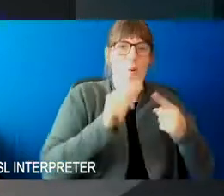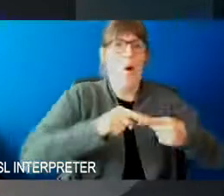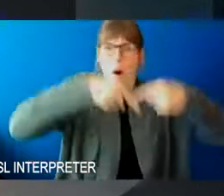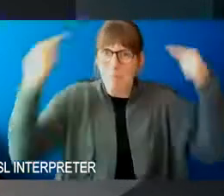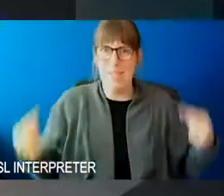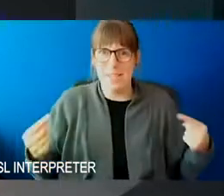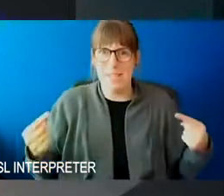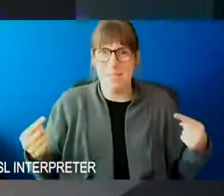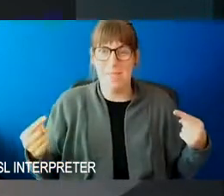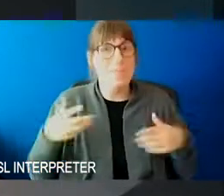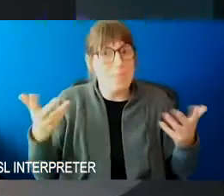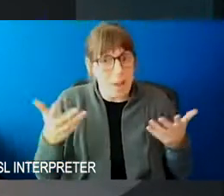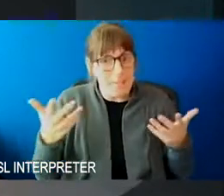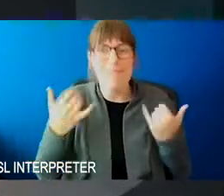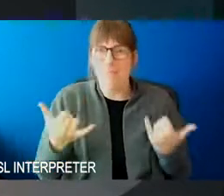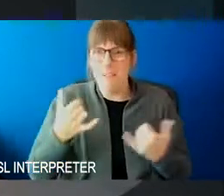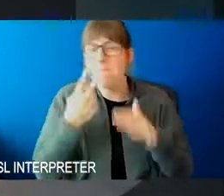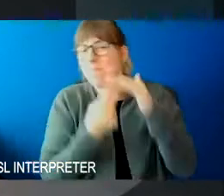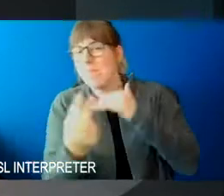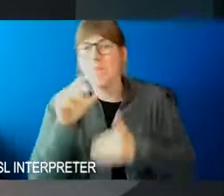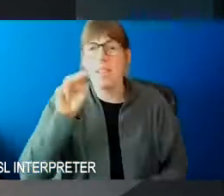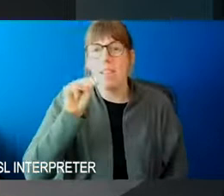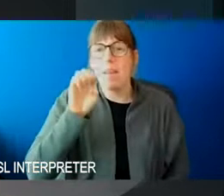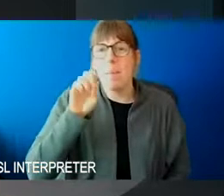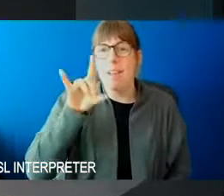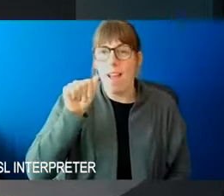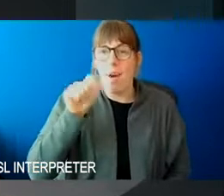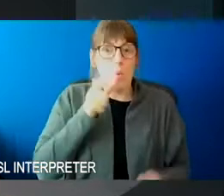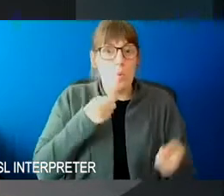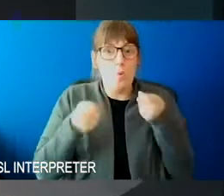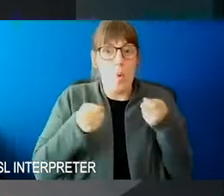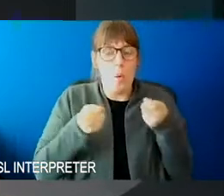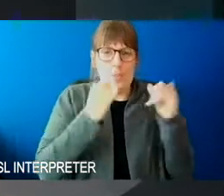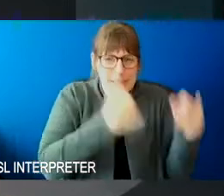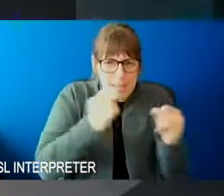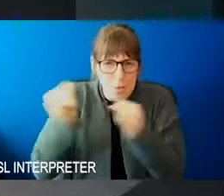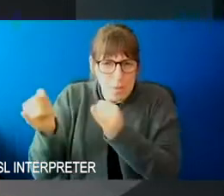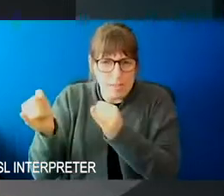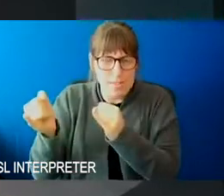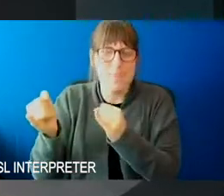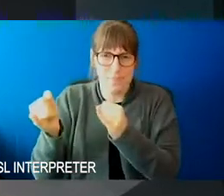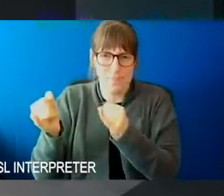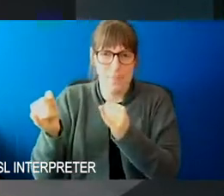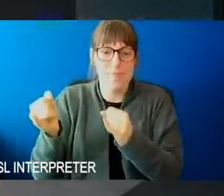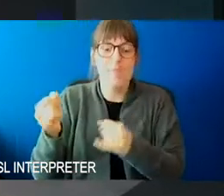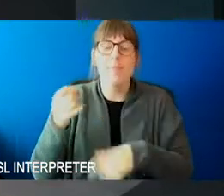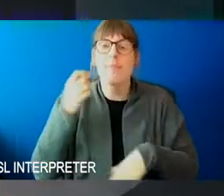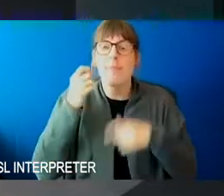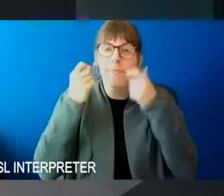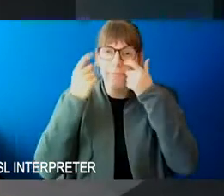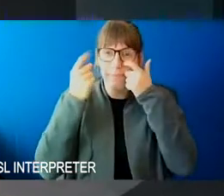broadcast media to the polar opposite, which is media controlled by